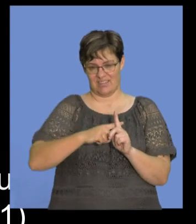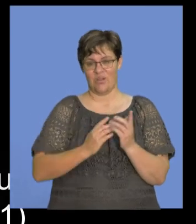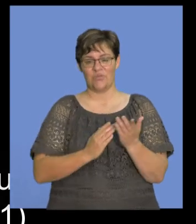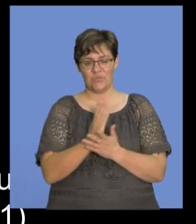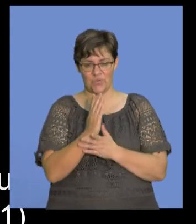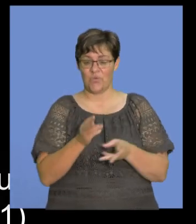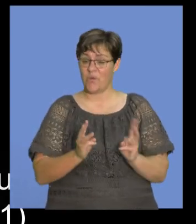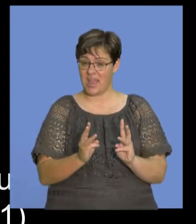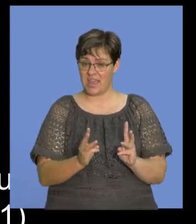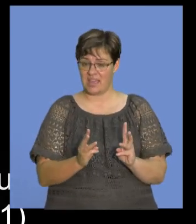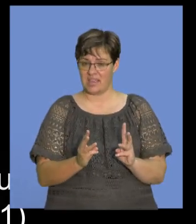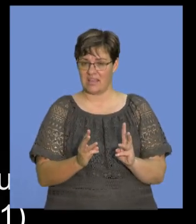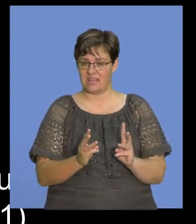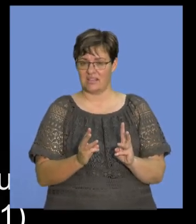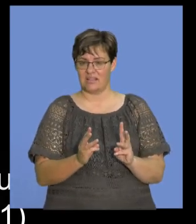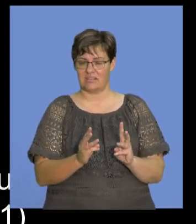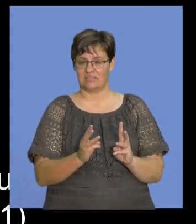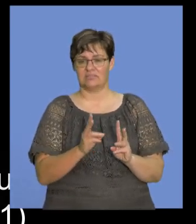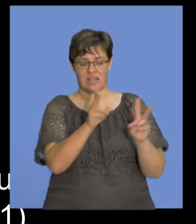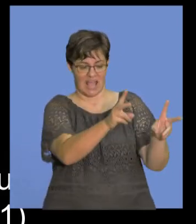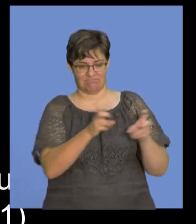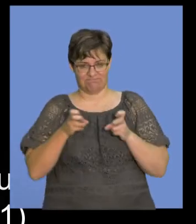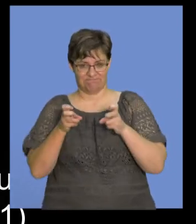the temperature by a method called